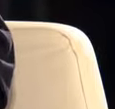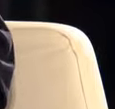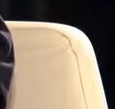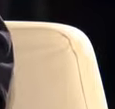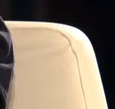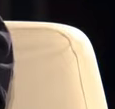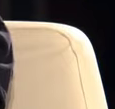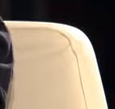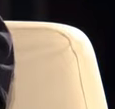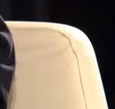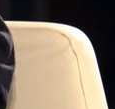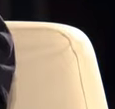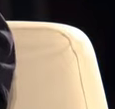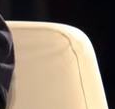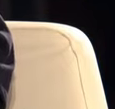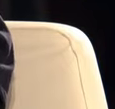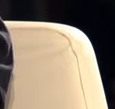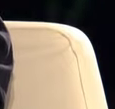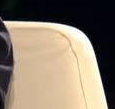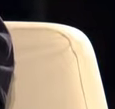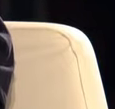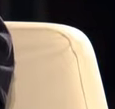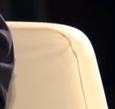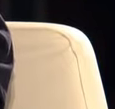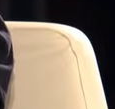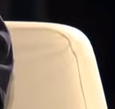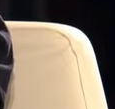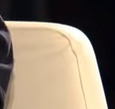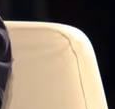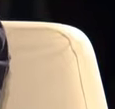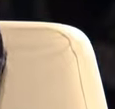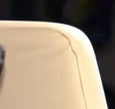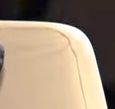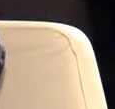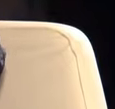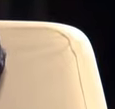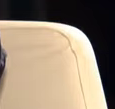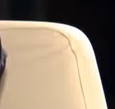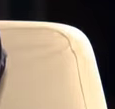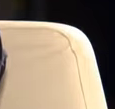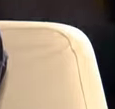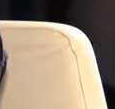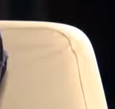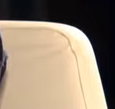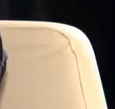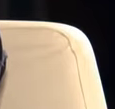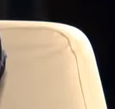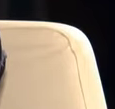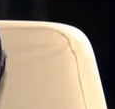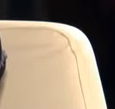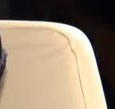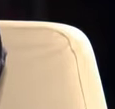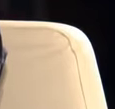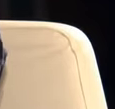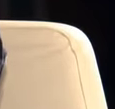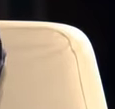hold all of us when we really require, when the work gets really tough. All right. Buttress it with feminist, trust-based funding. And the